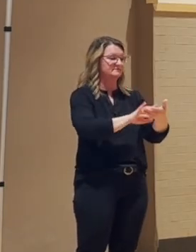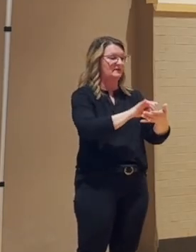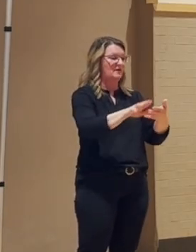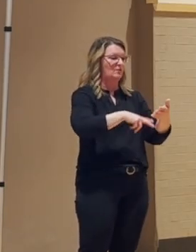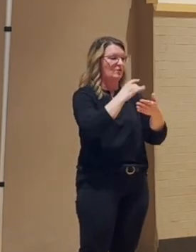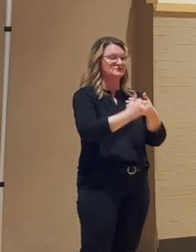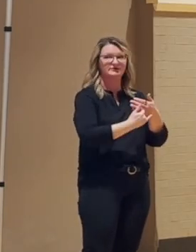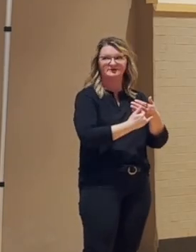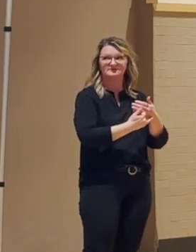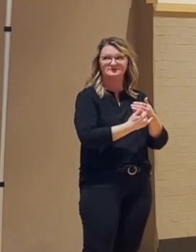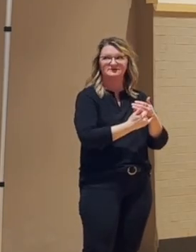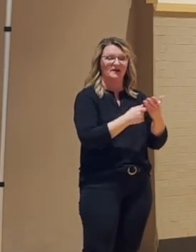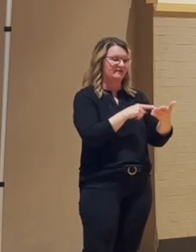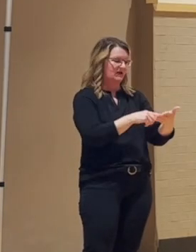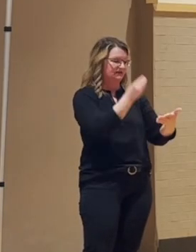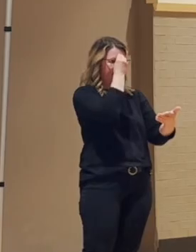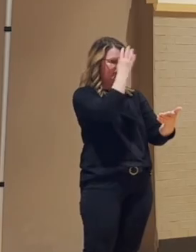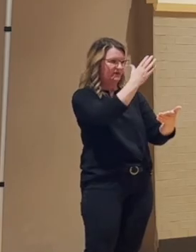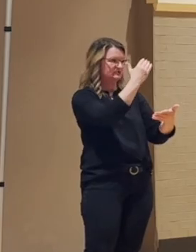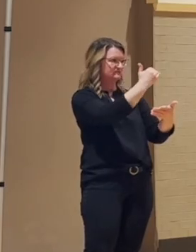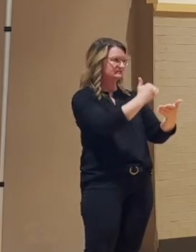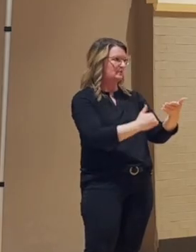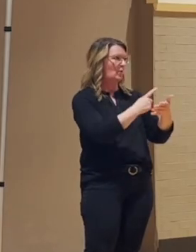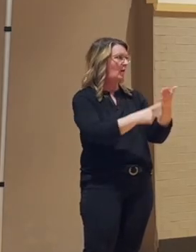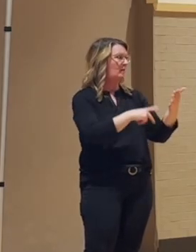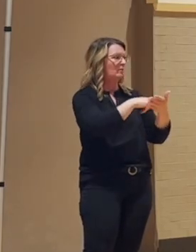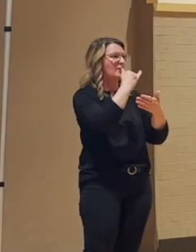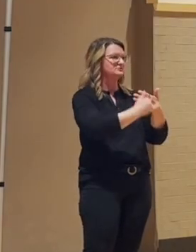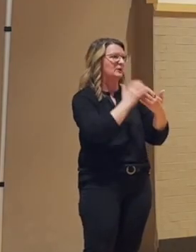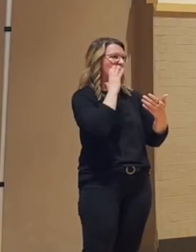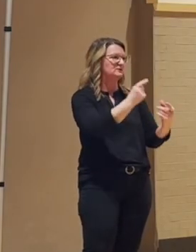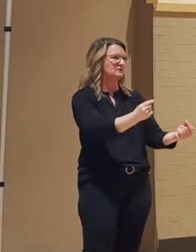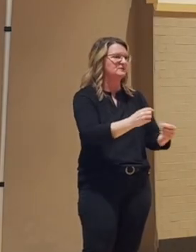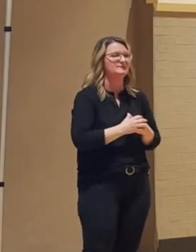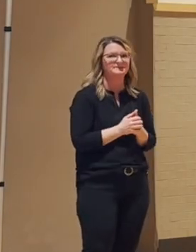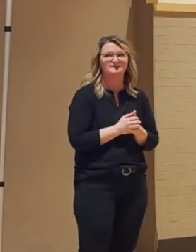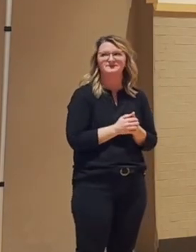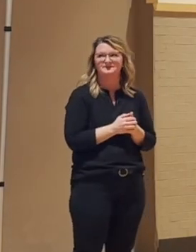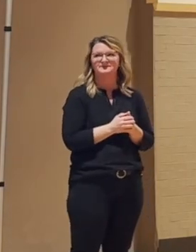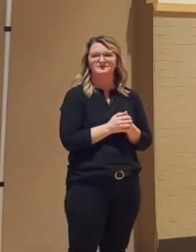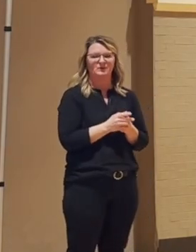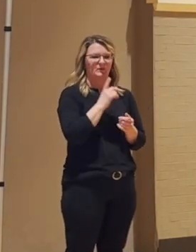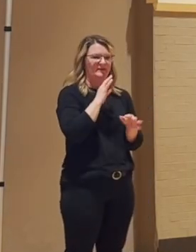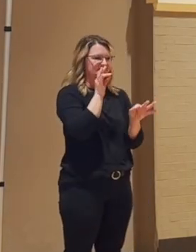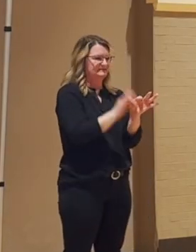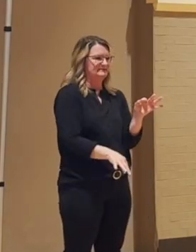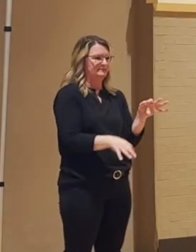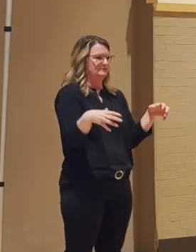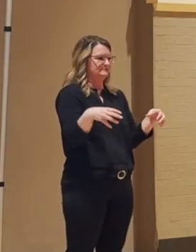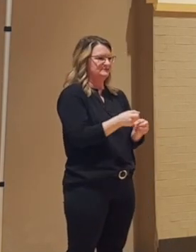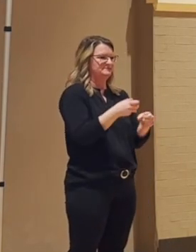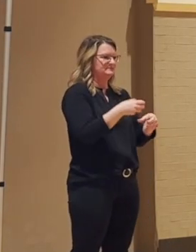project, and have some information on what that project is. And we wanted to keep it very plain and simple,